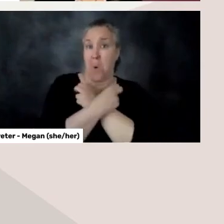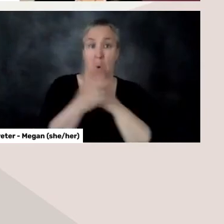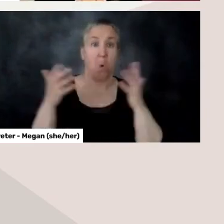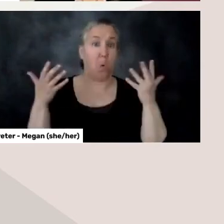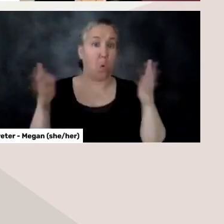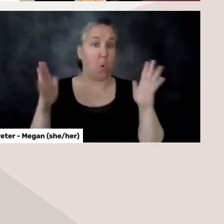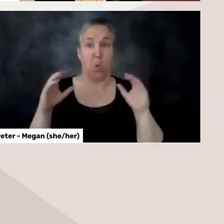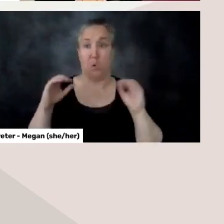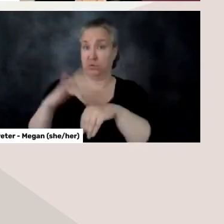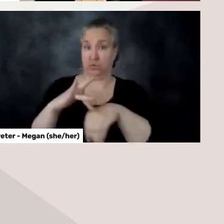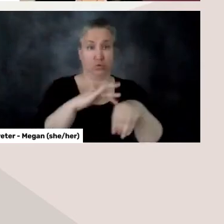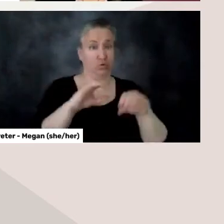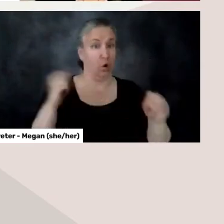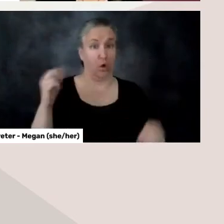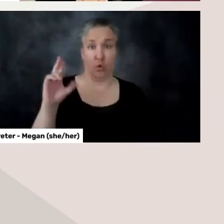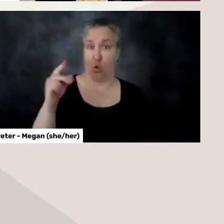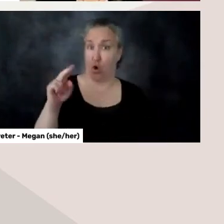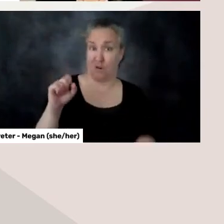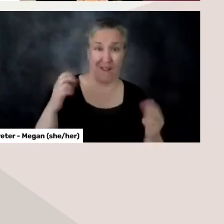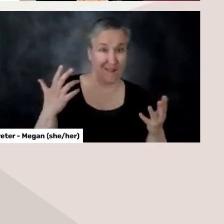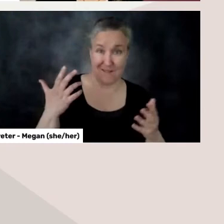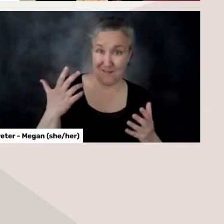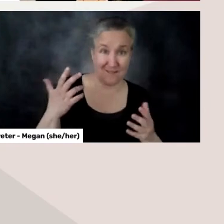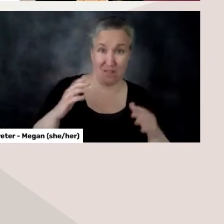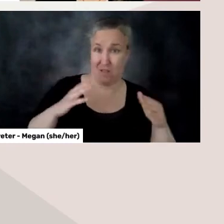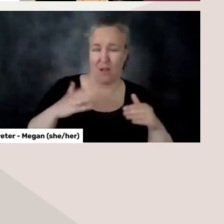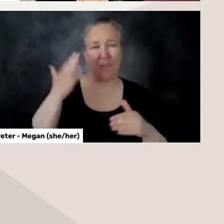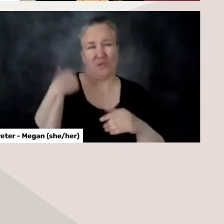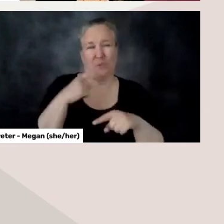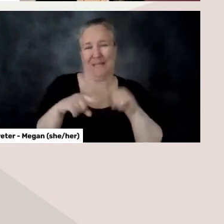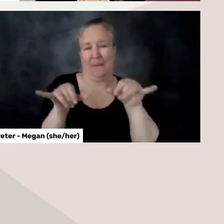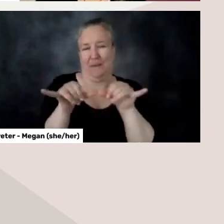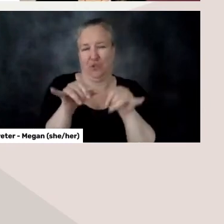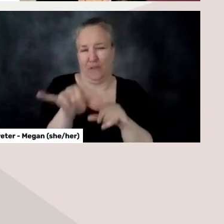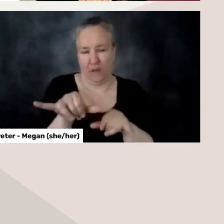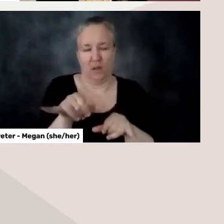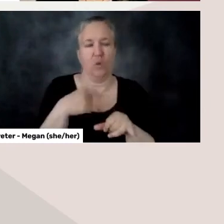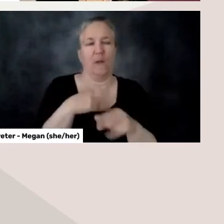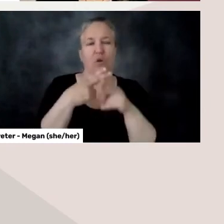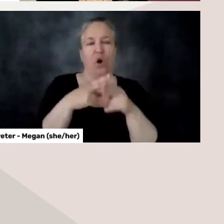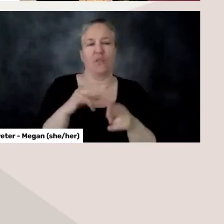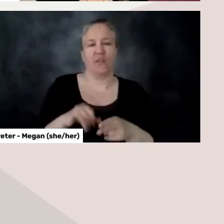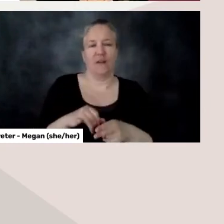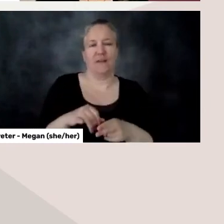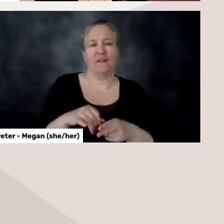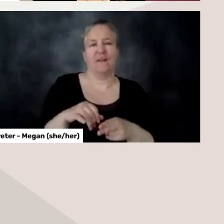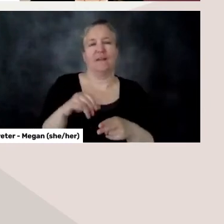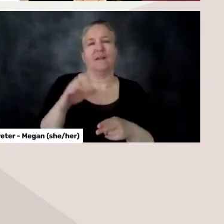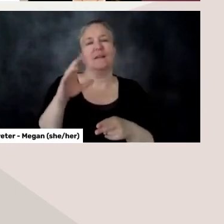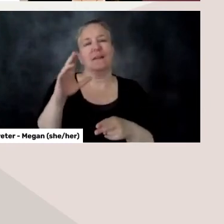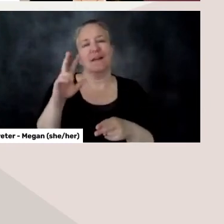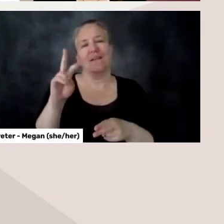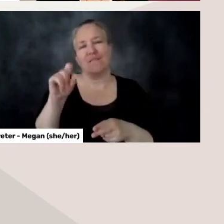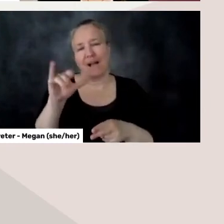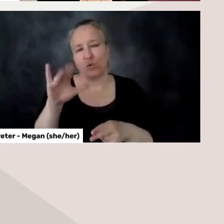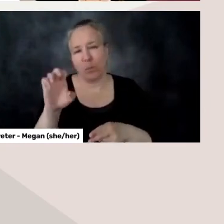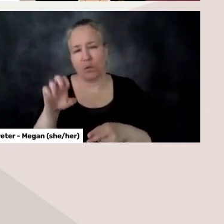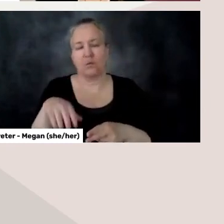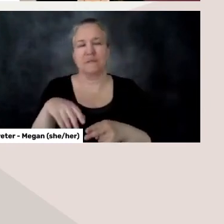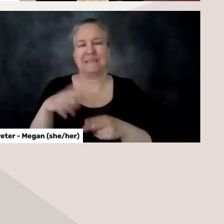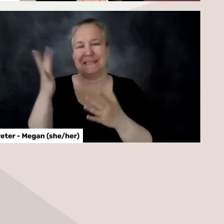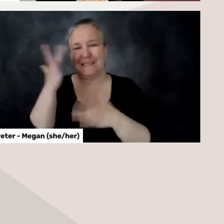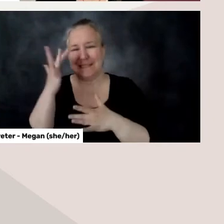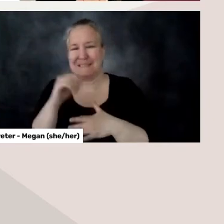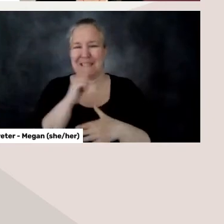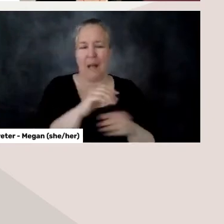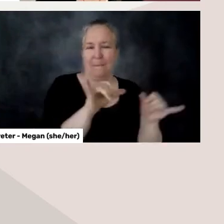other organs, because we can't measure it, we call it evaluable disease and not measurable disease. Some clinical trials